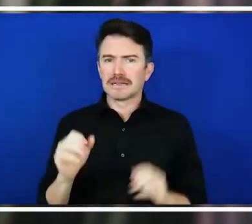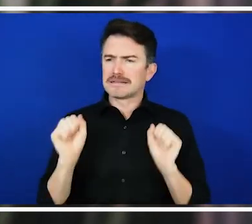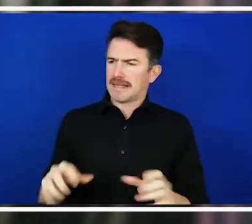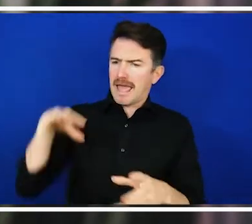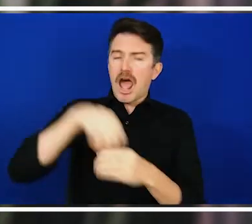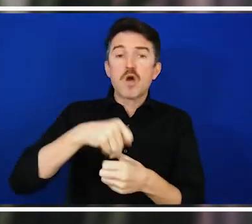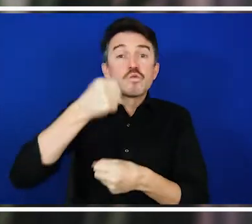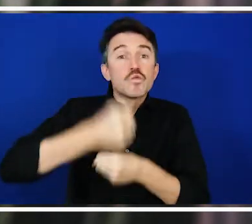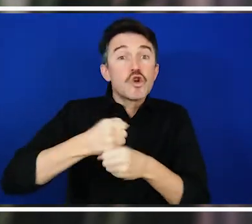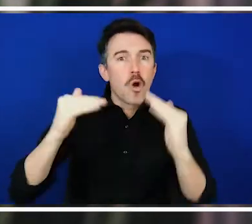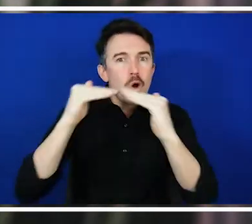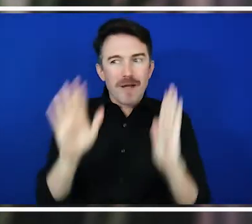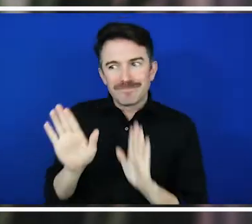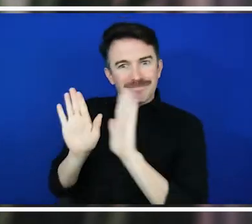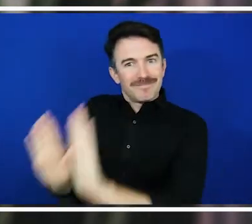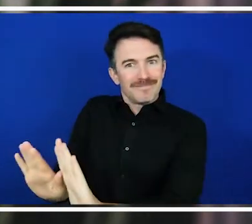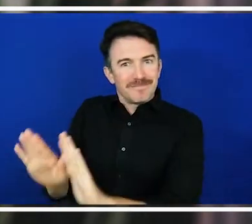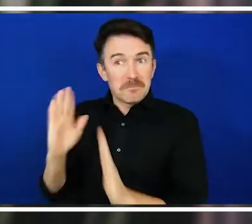must be allowed to work remotely,